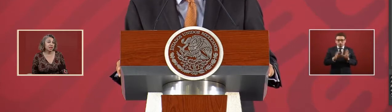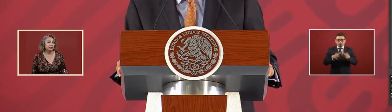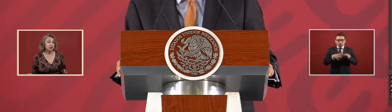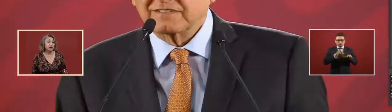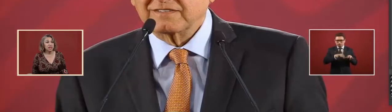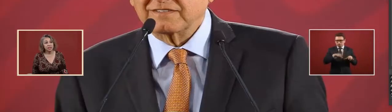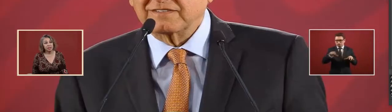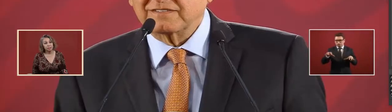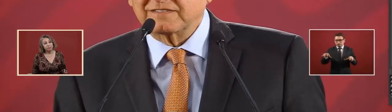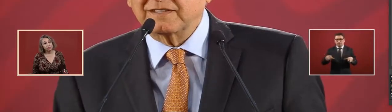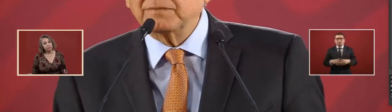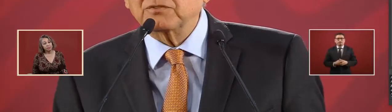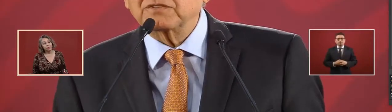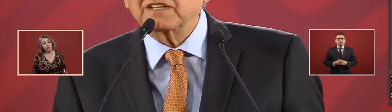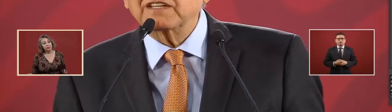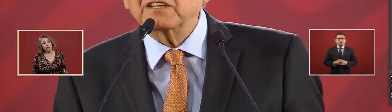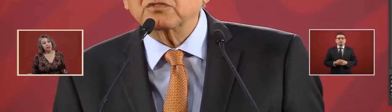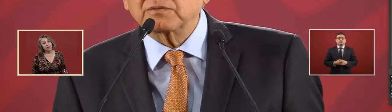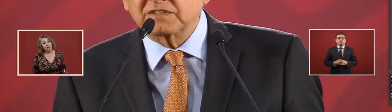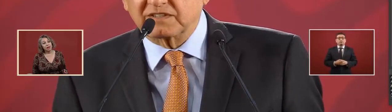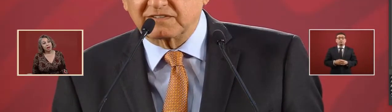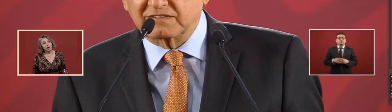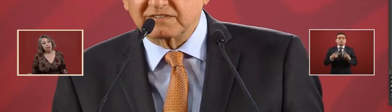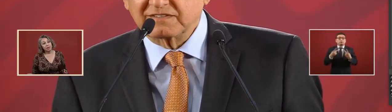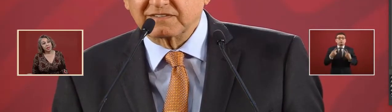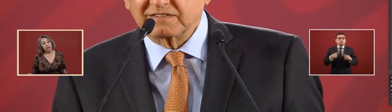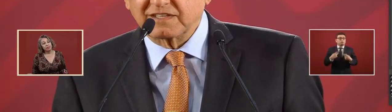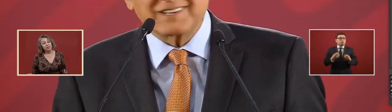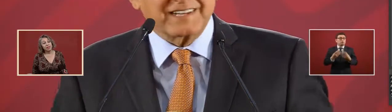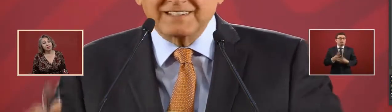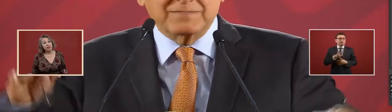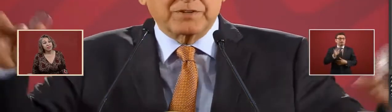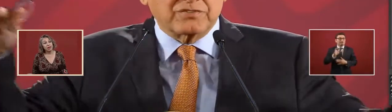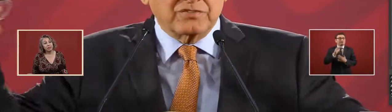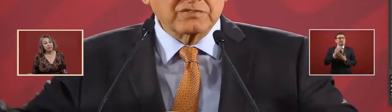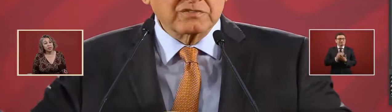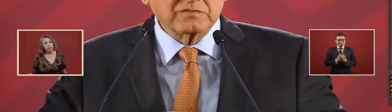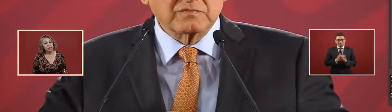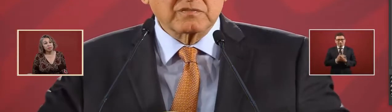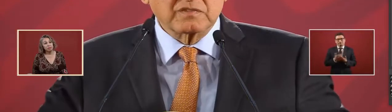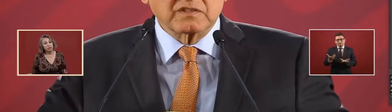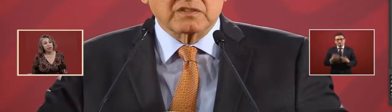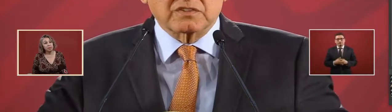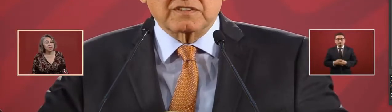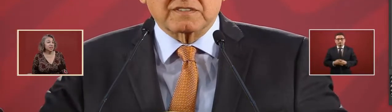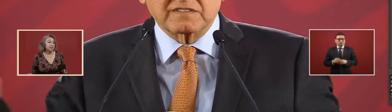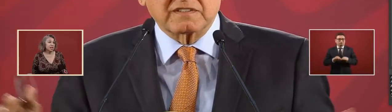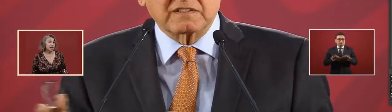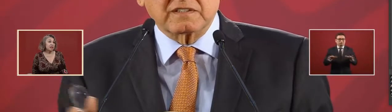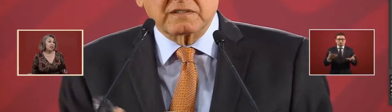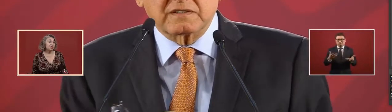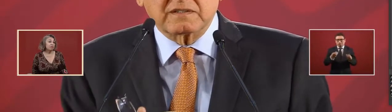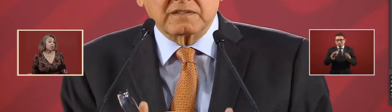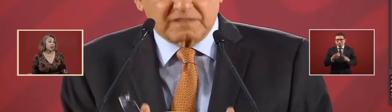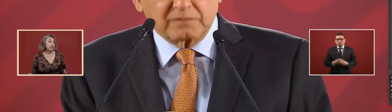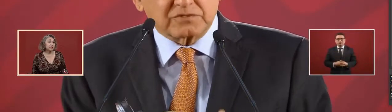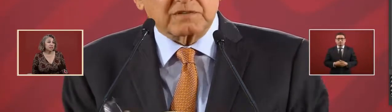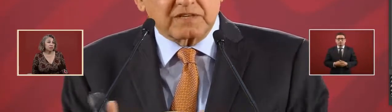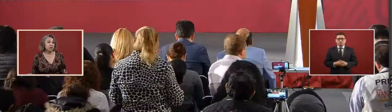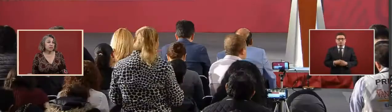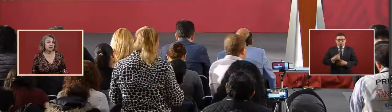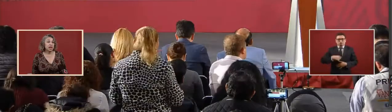250,000 communities de menos de 500 habitantes, that have less than 500 inhabitants entonces, that are